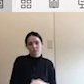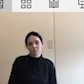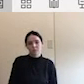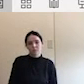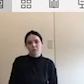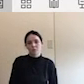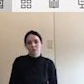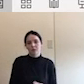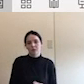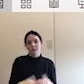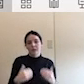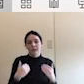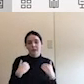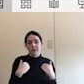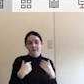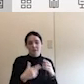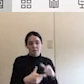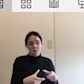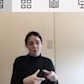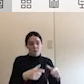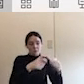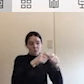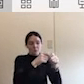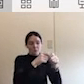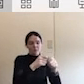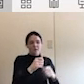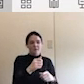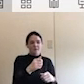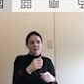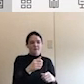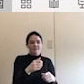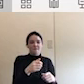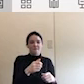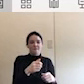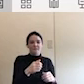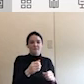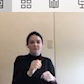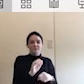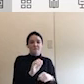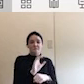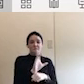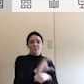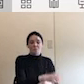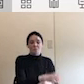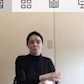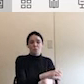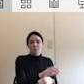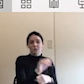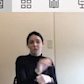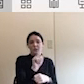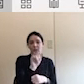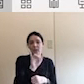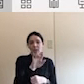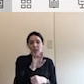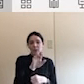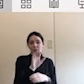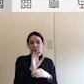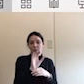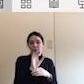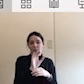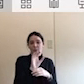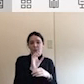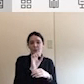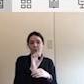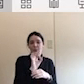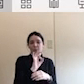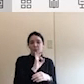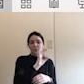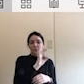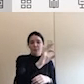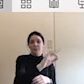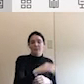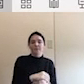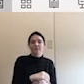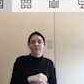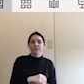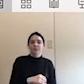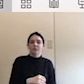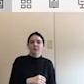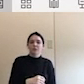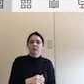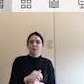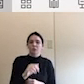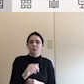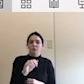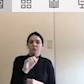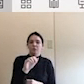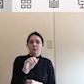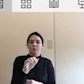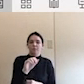all that air to go through this little tube whose diameter is much smaller than the diameter of our bottle. So